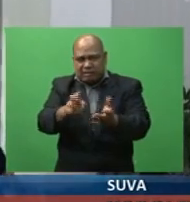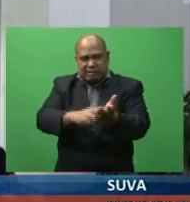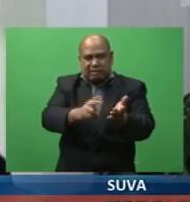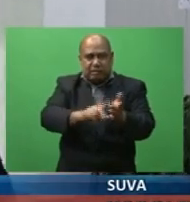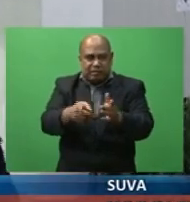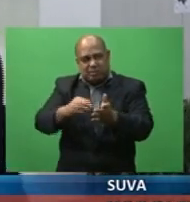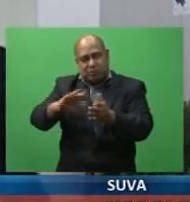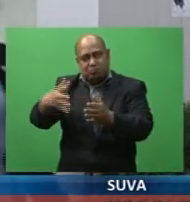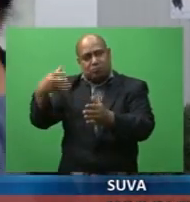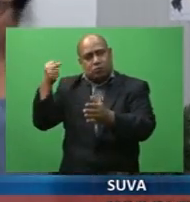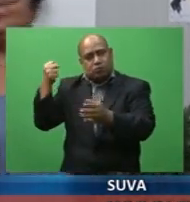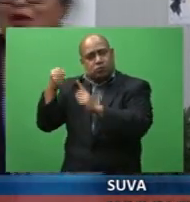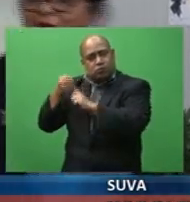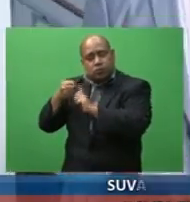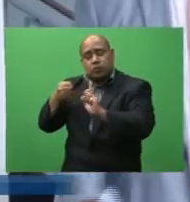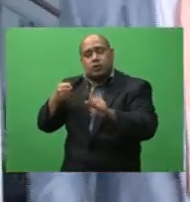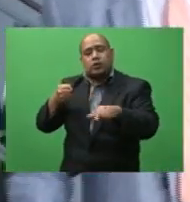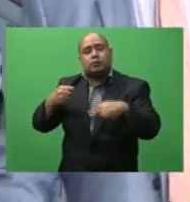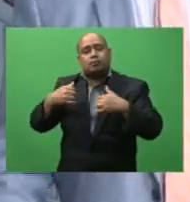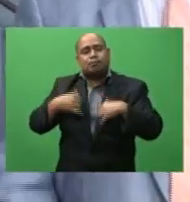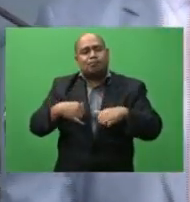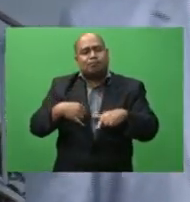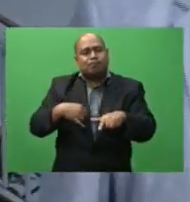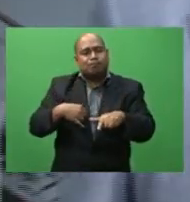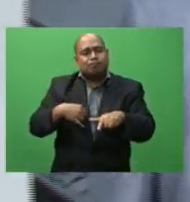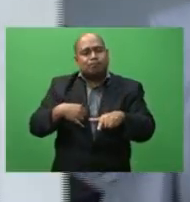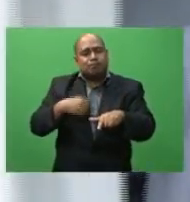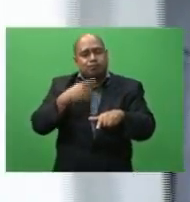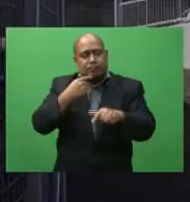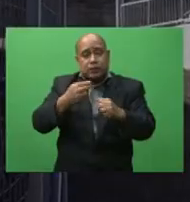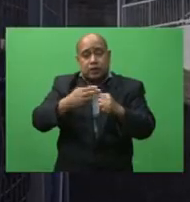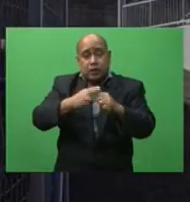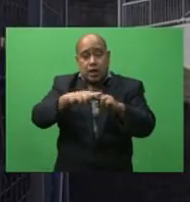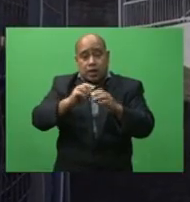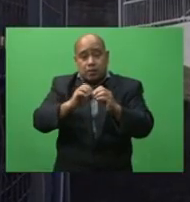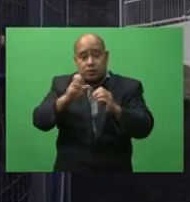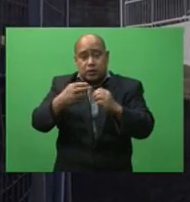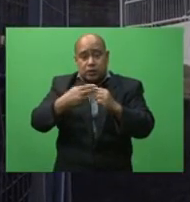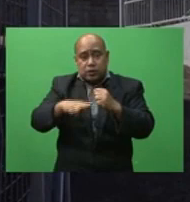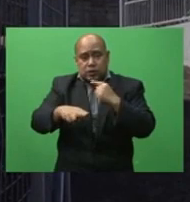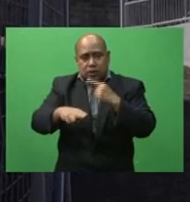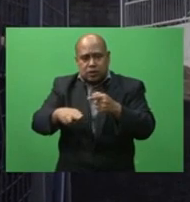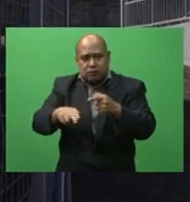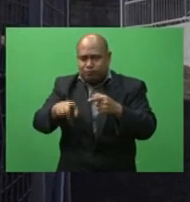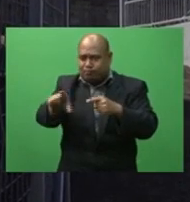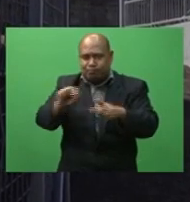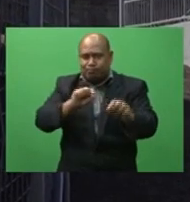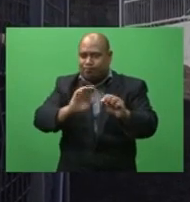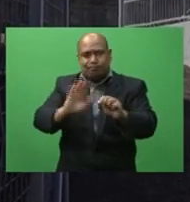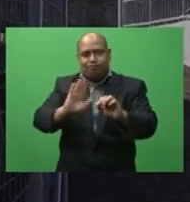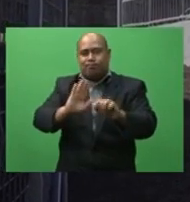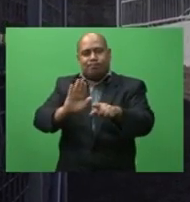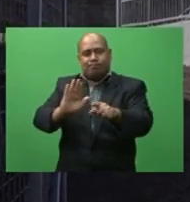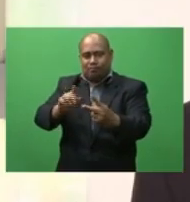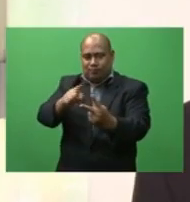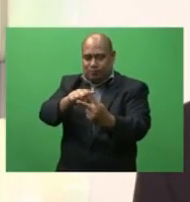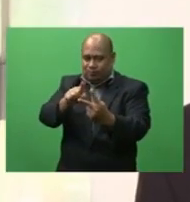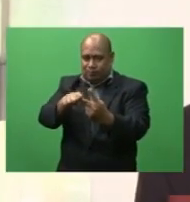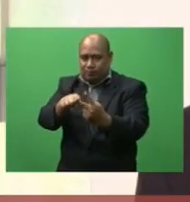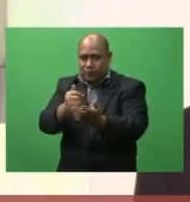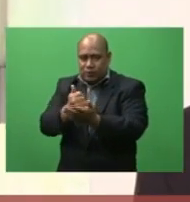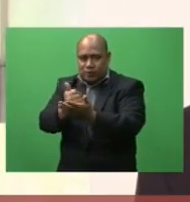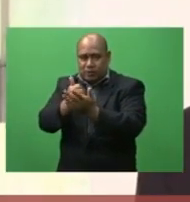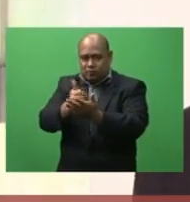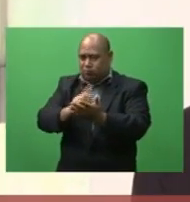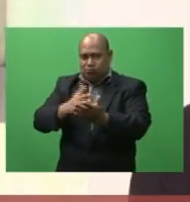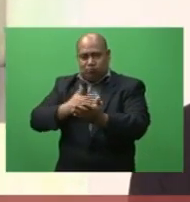Salote Randrondro, while speaking to FBC News, says they did not want to choose sides and want to see both factions united. That's also